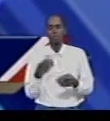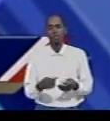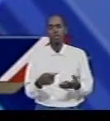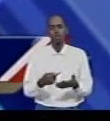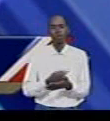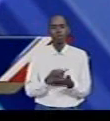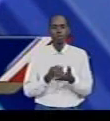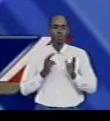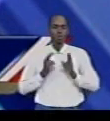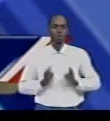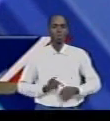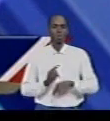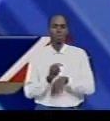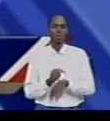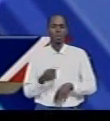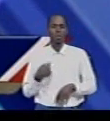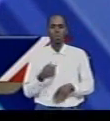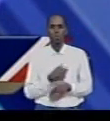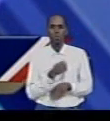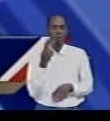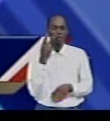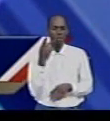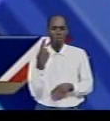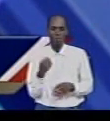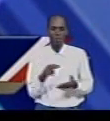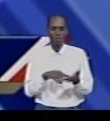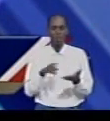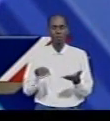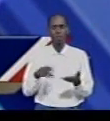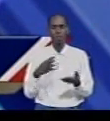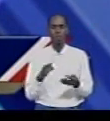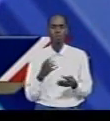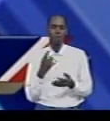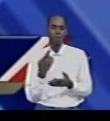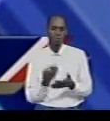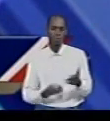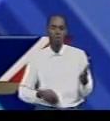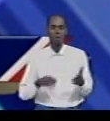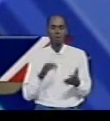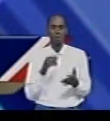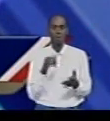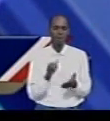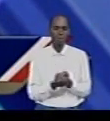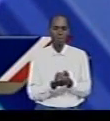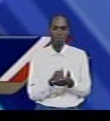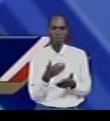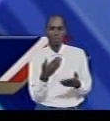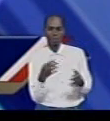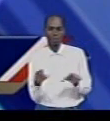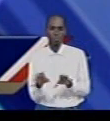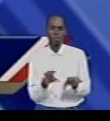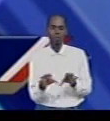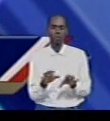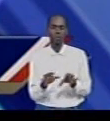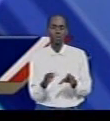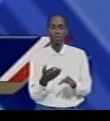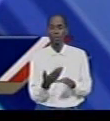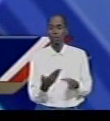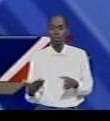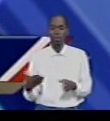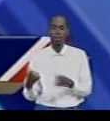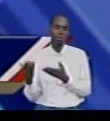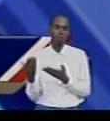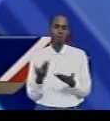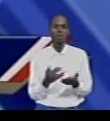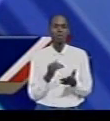And we see the damage. We see the effect of that shifting of ground. That is what